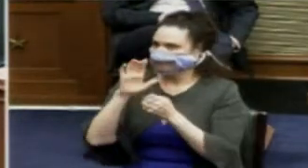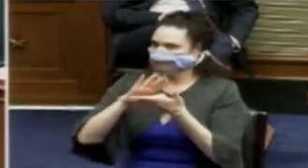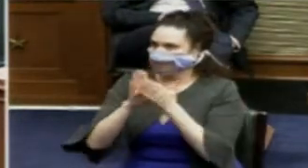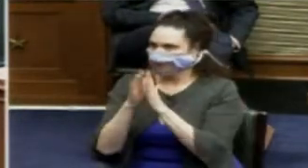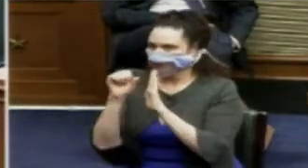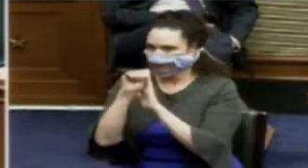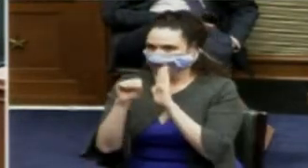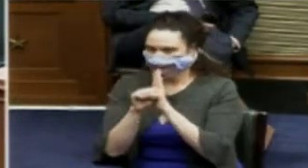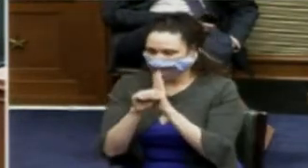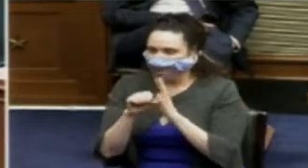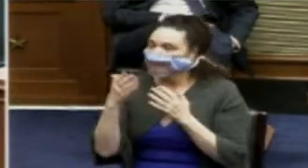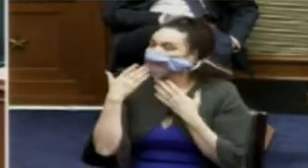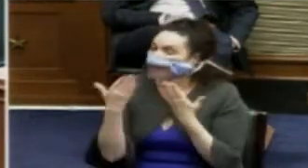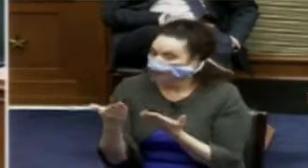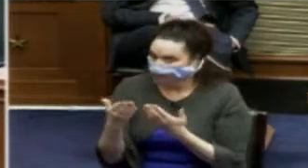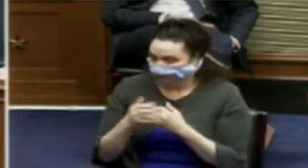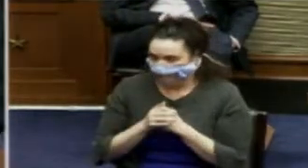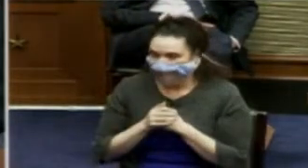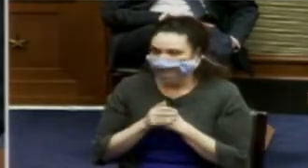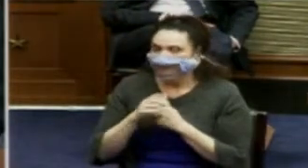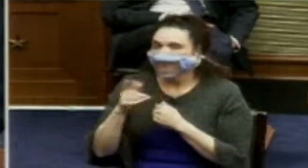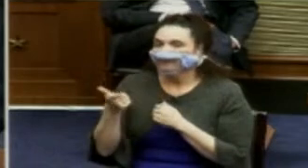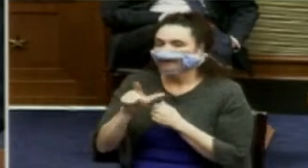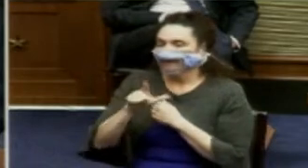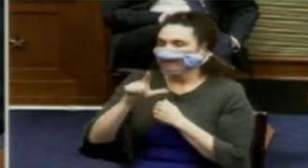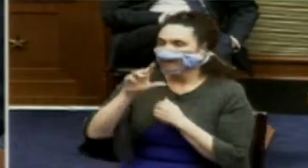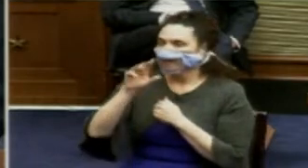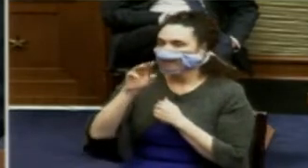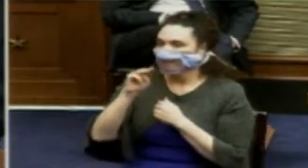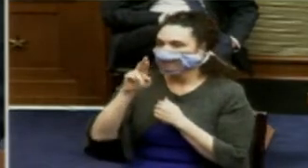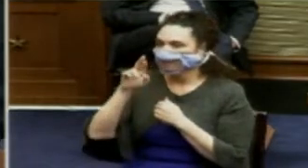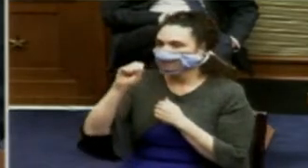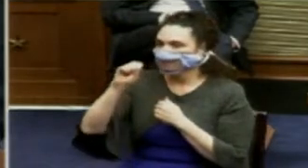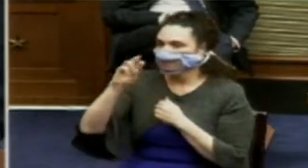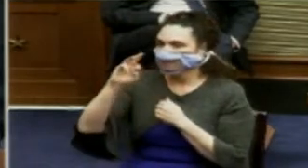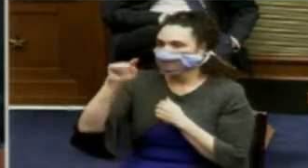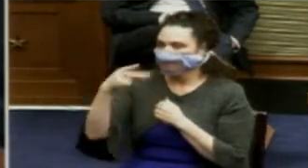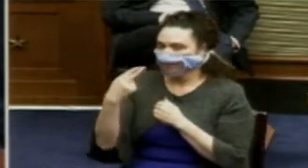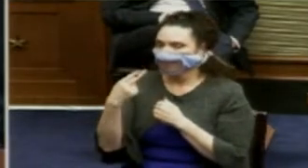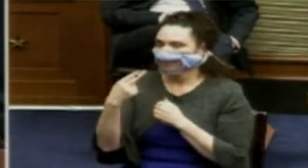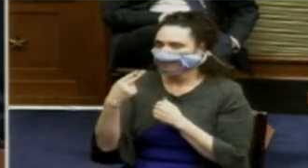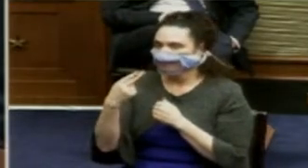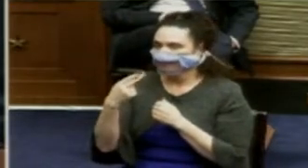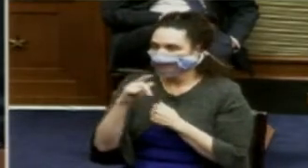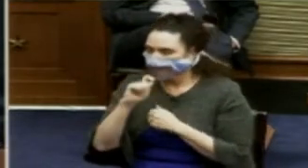now recognized for your testimony. Thank you. Good afternoon. Mike, please.